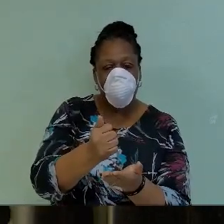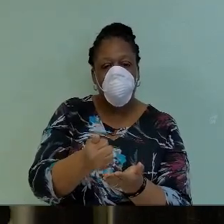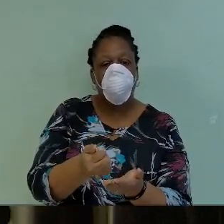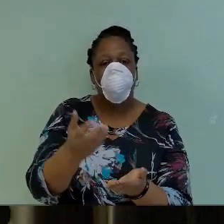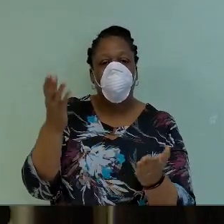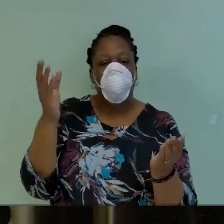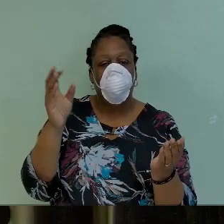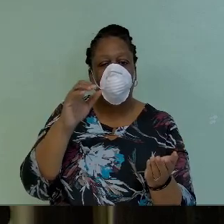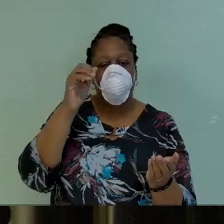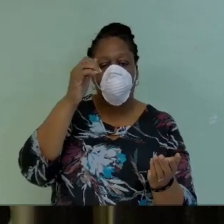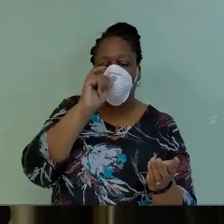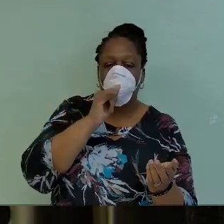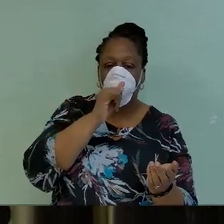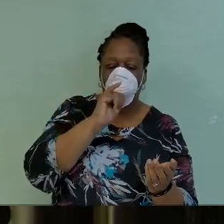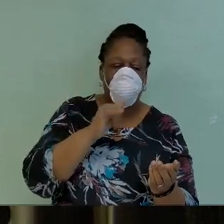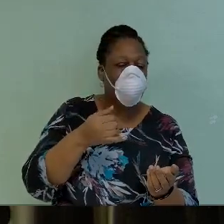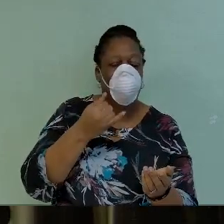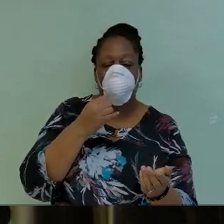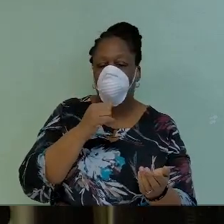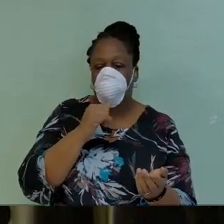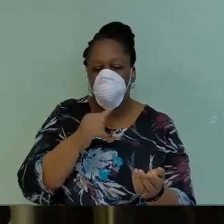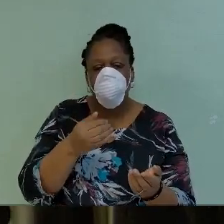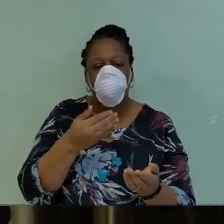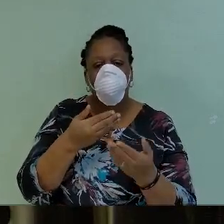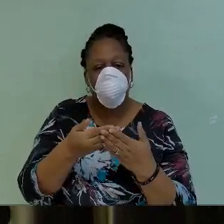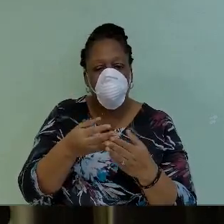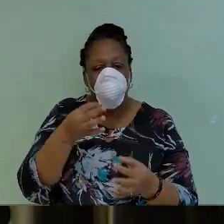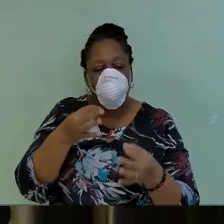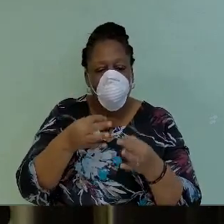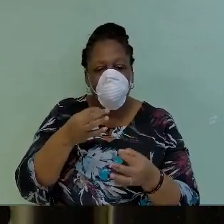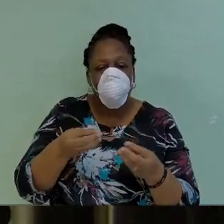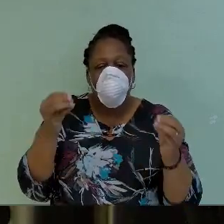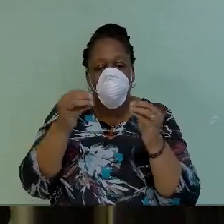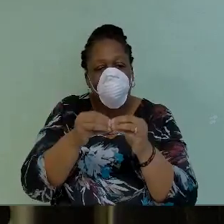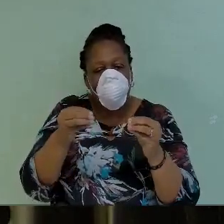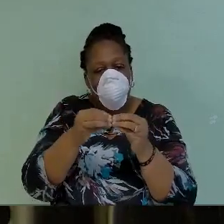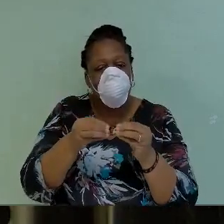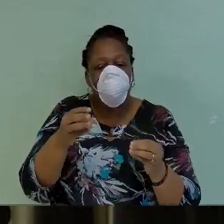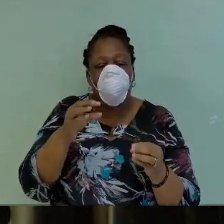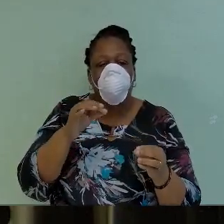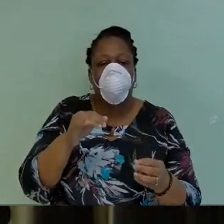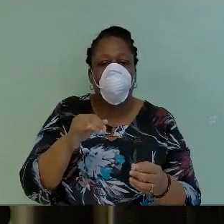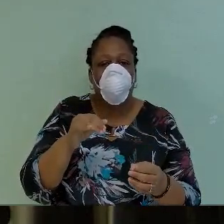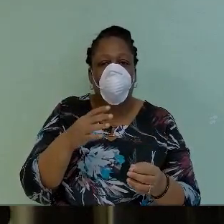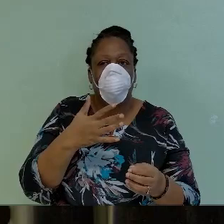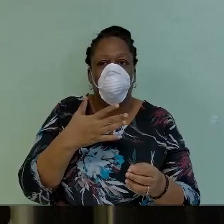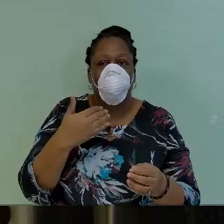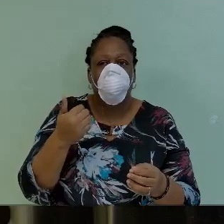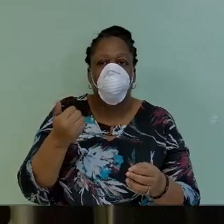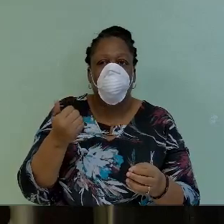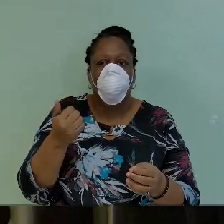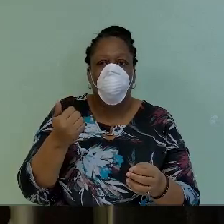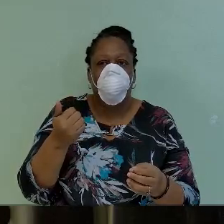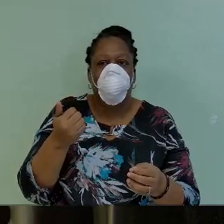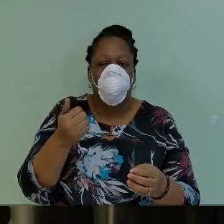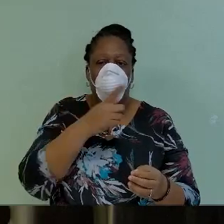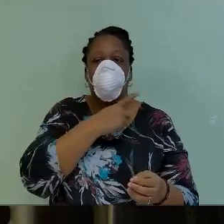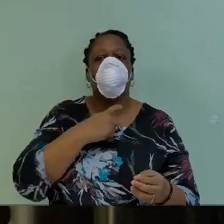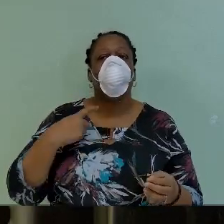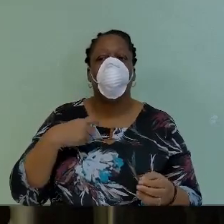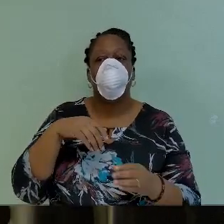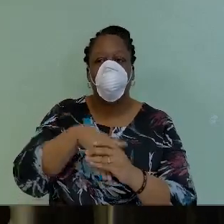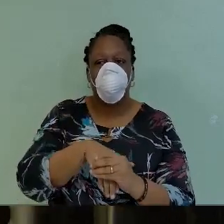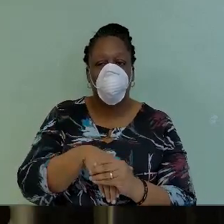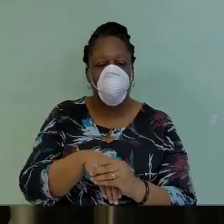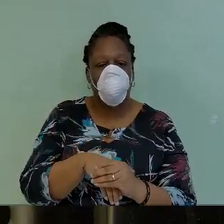more or less cleaning your hands and sanitizing at the same time. If your hands are oily or if you have any deposits on there, you'll